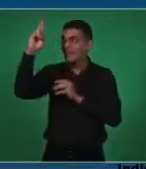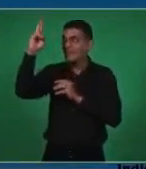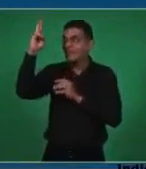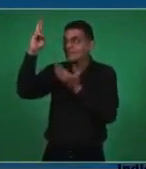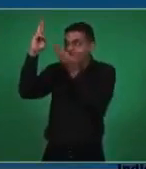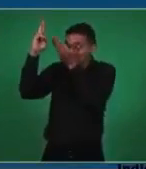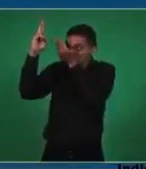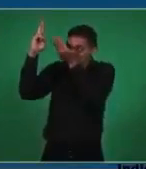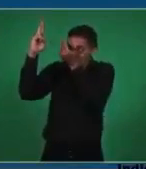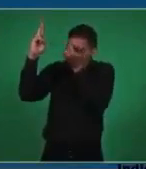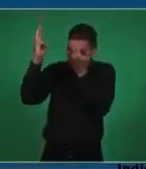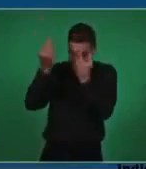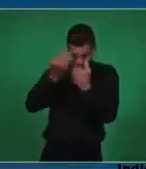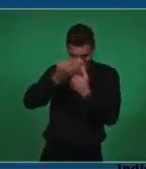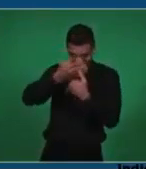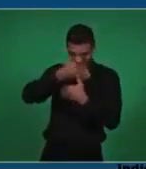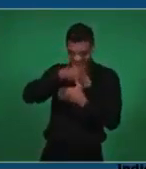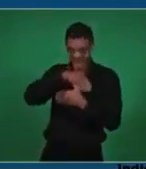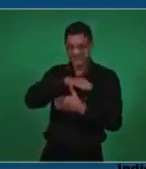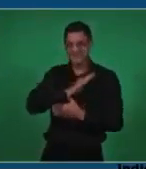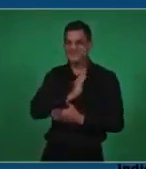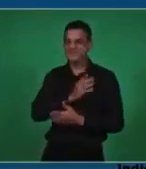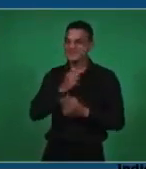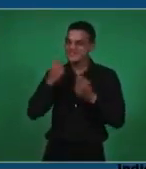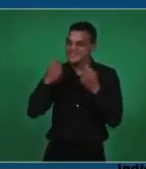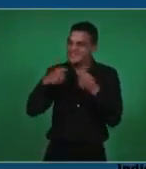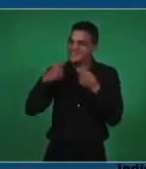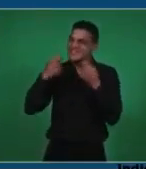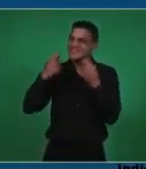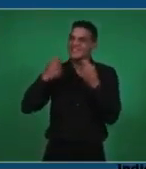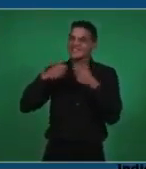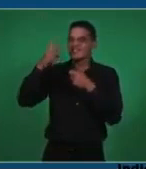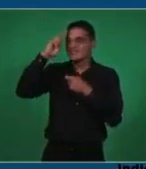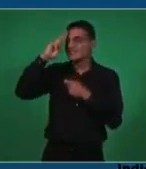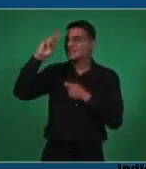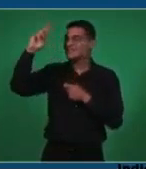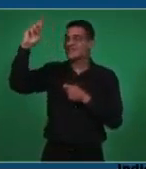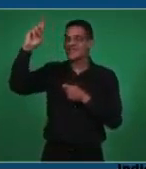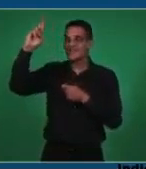come and light up this flame